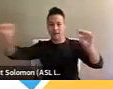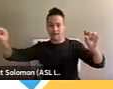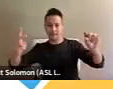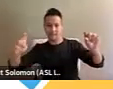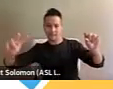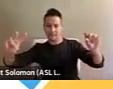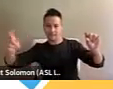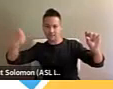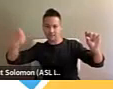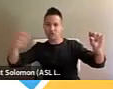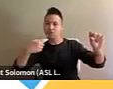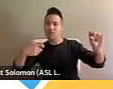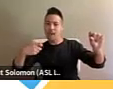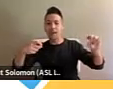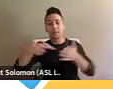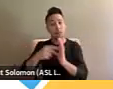caveats here.